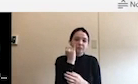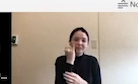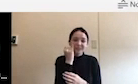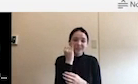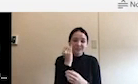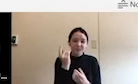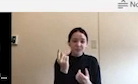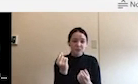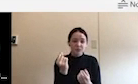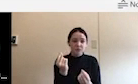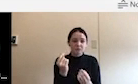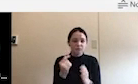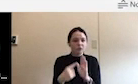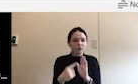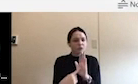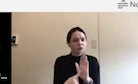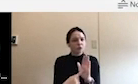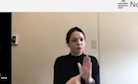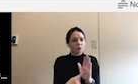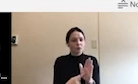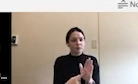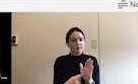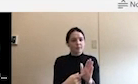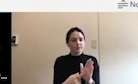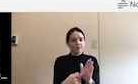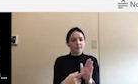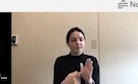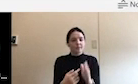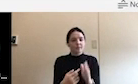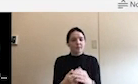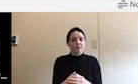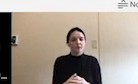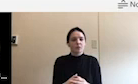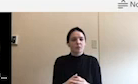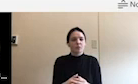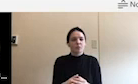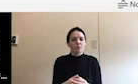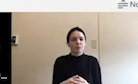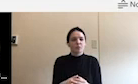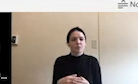so sure, you're finding the area under the curve. What does that mean?